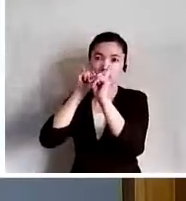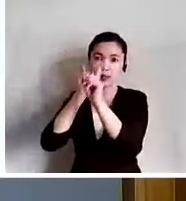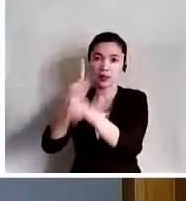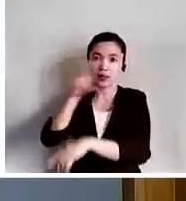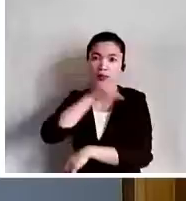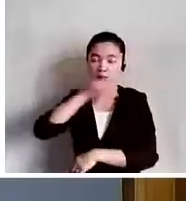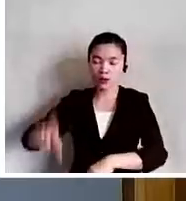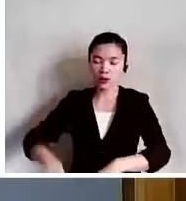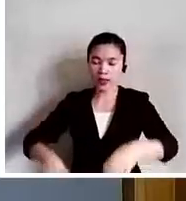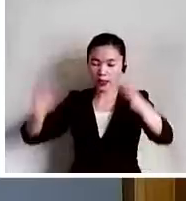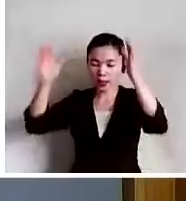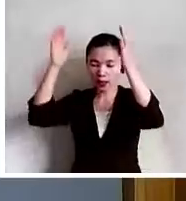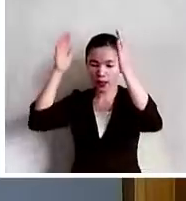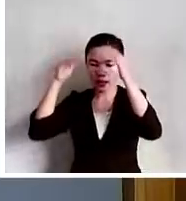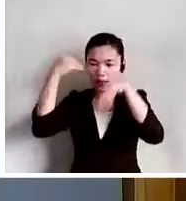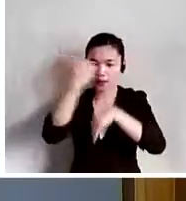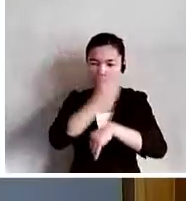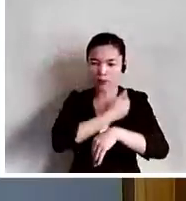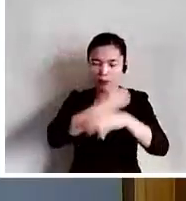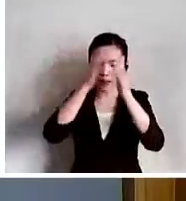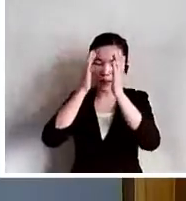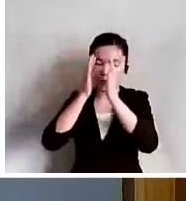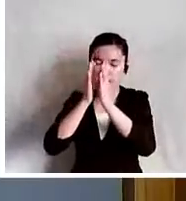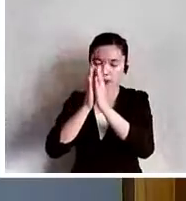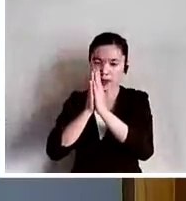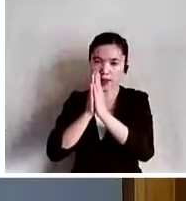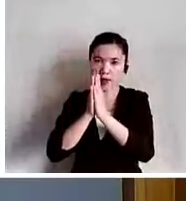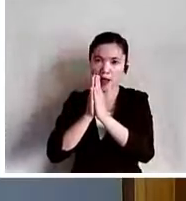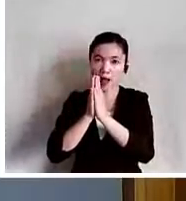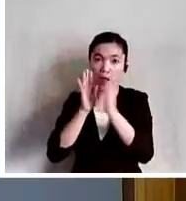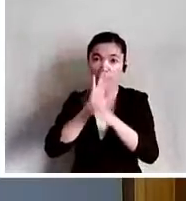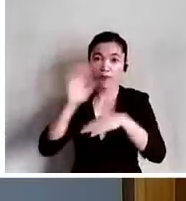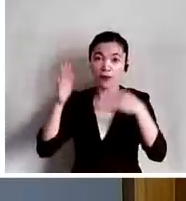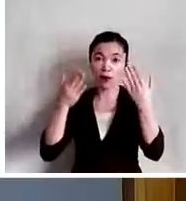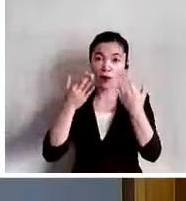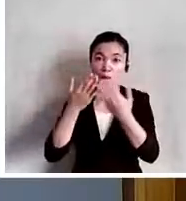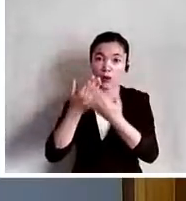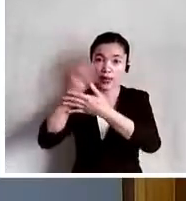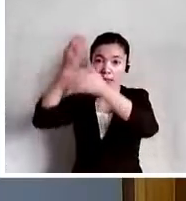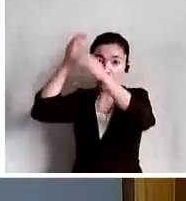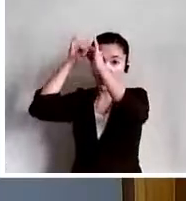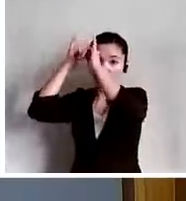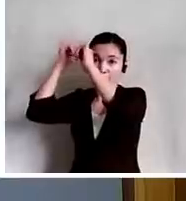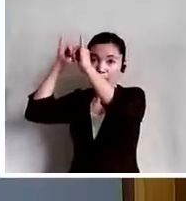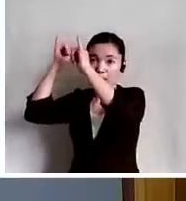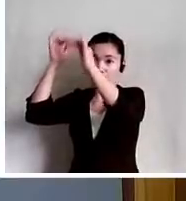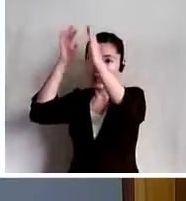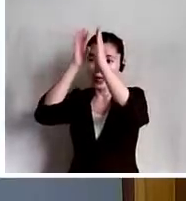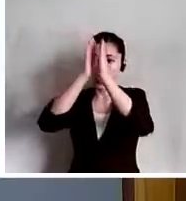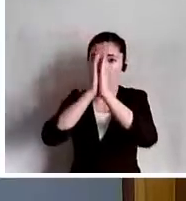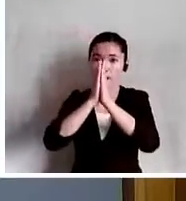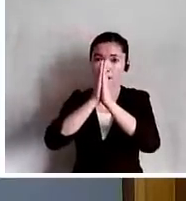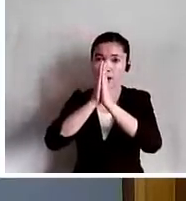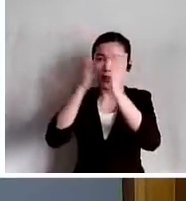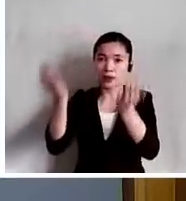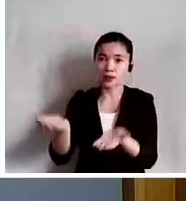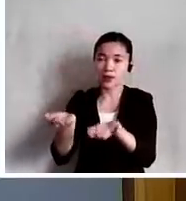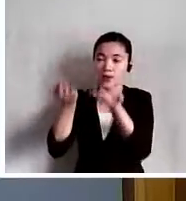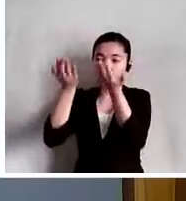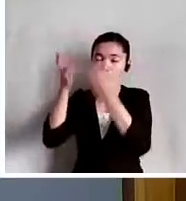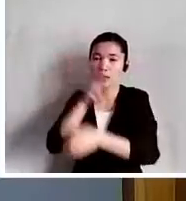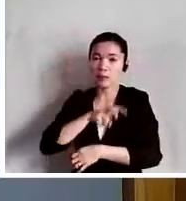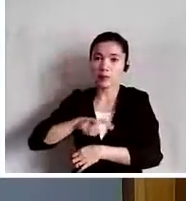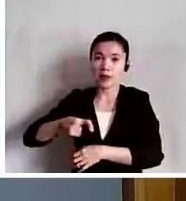Lord, hear our prayer. For all the intentions and prayers offered by the pilgrims and devotees